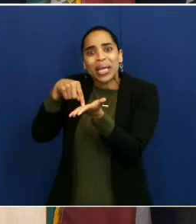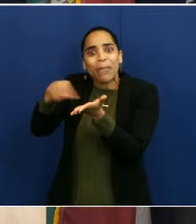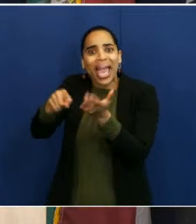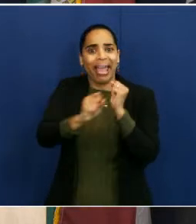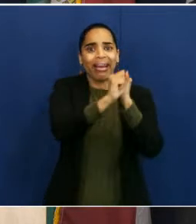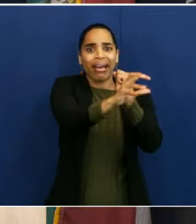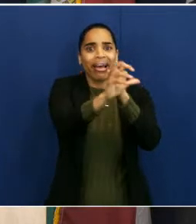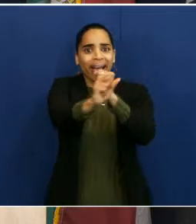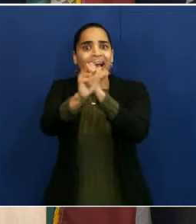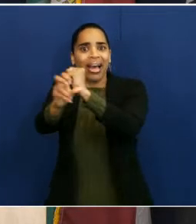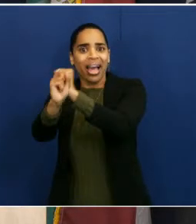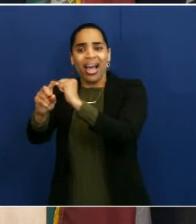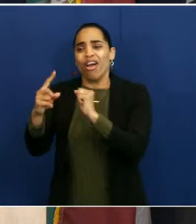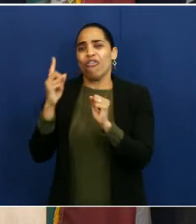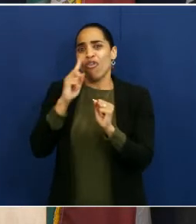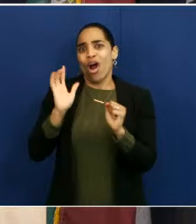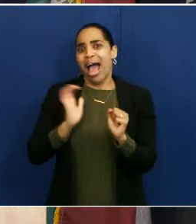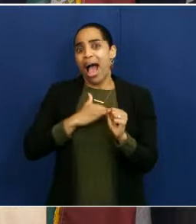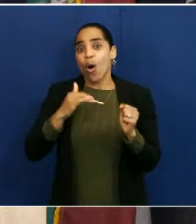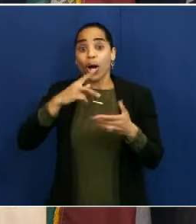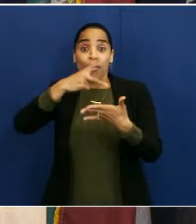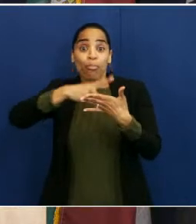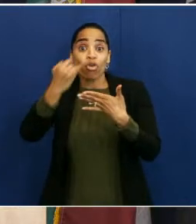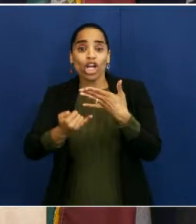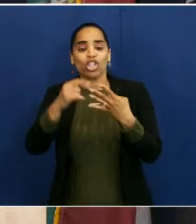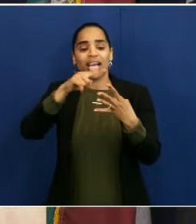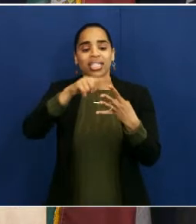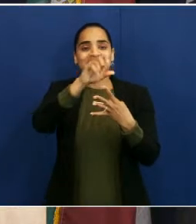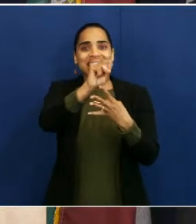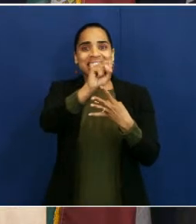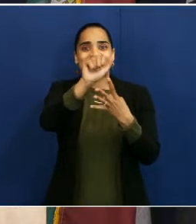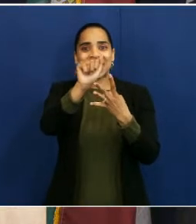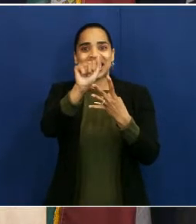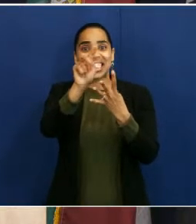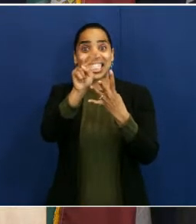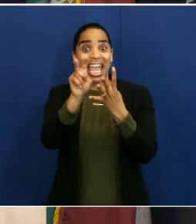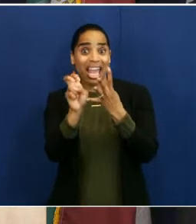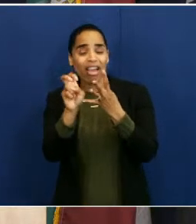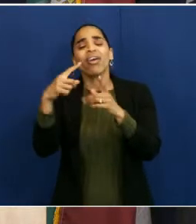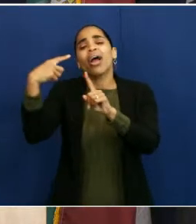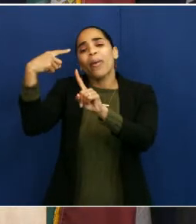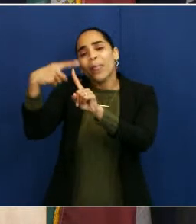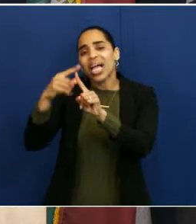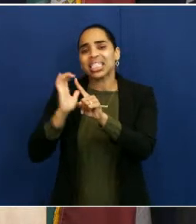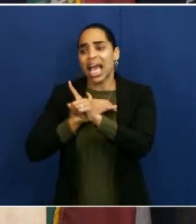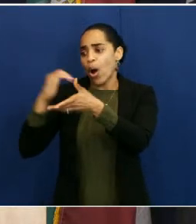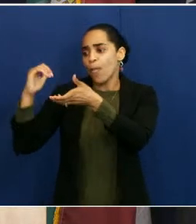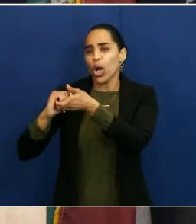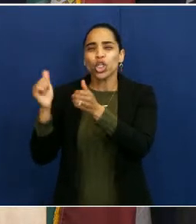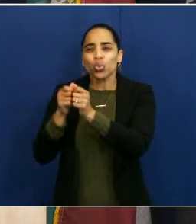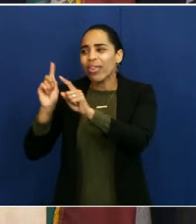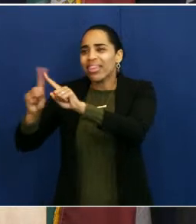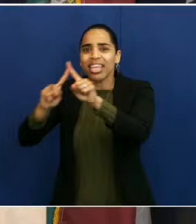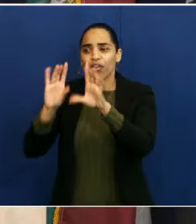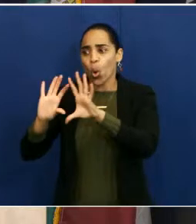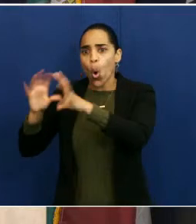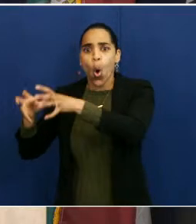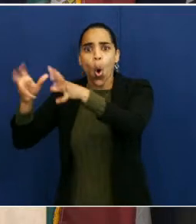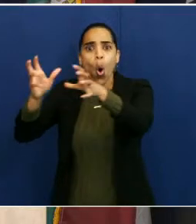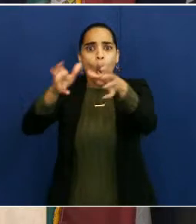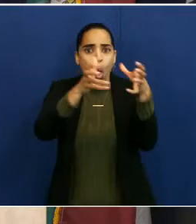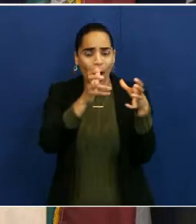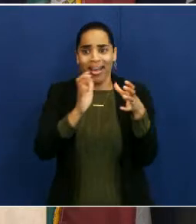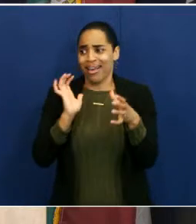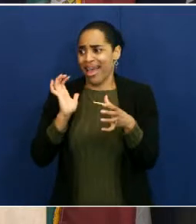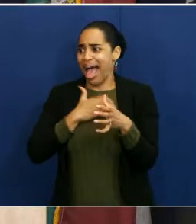we're doing around Project Save and our community health workers and our partnerships with various entities. And so, you know, we have